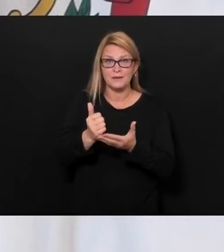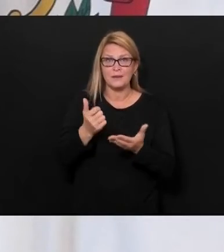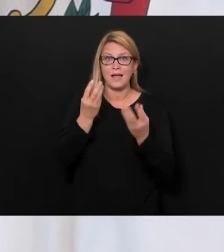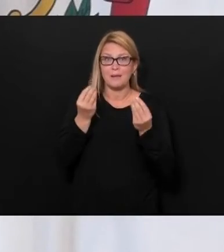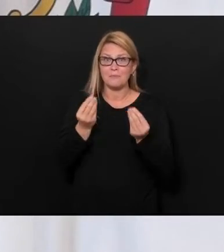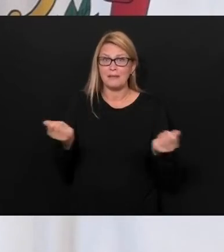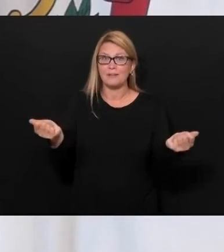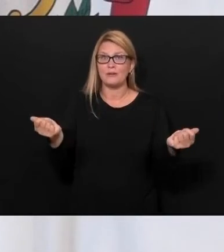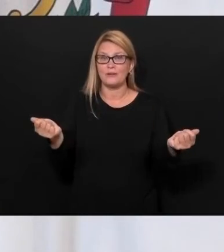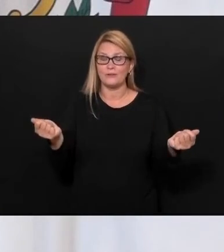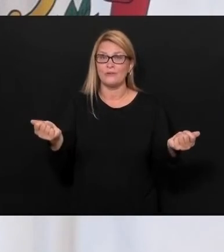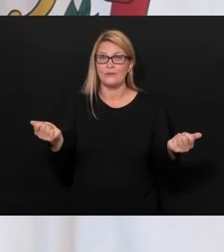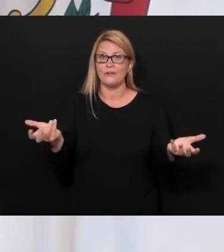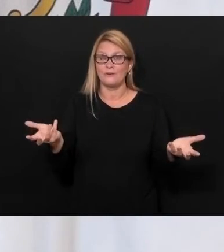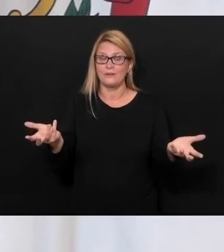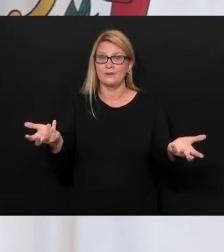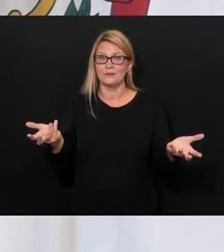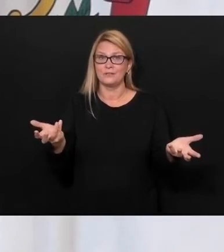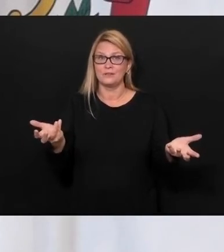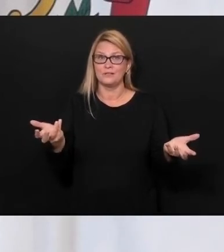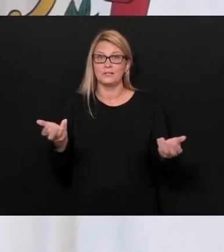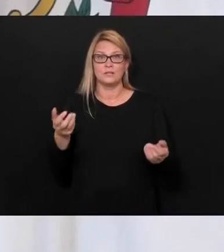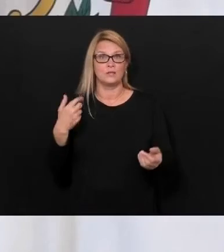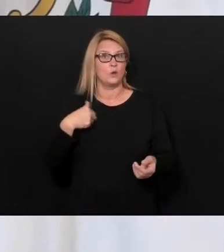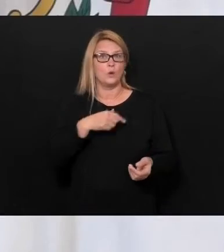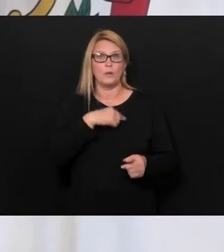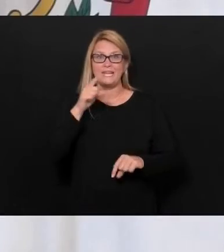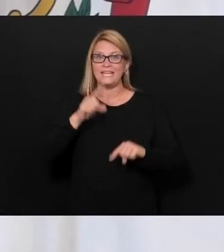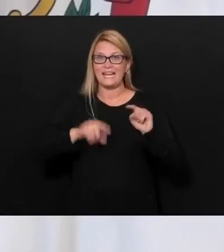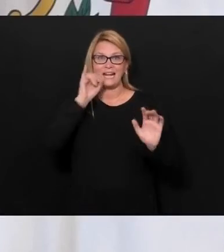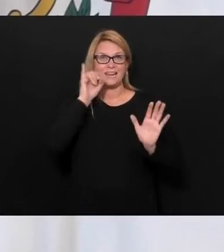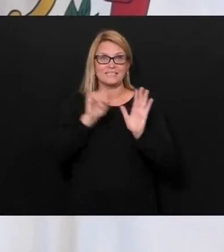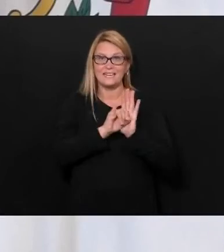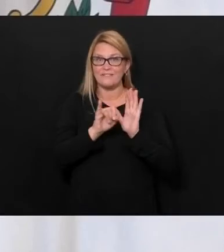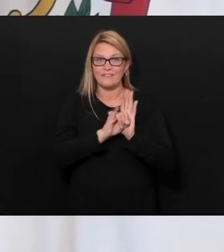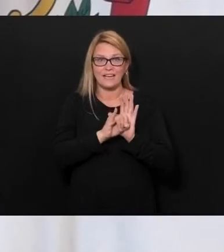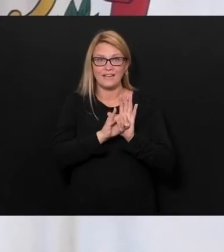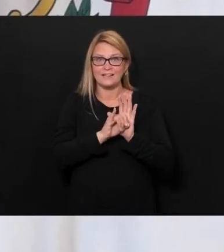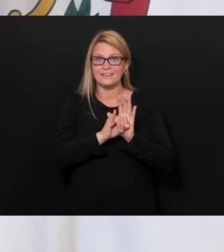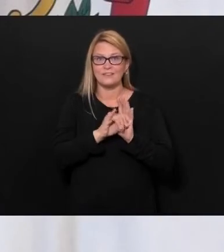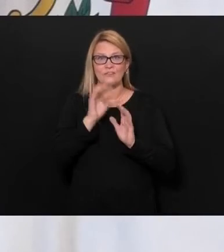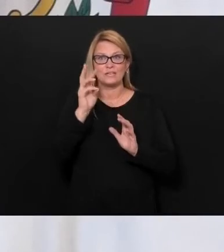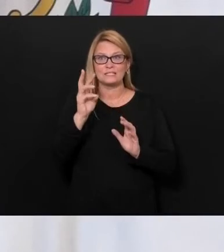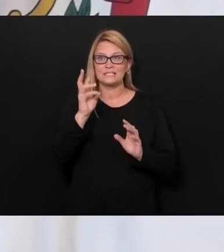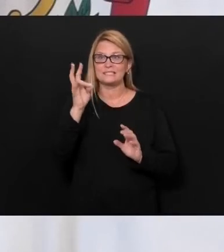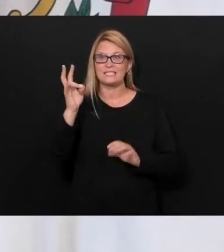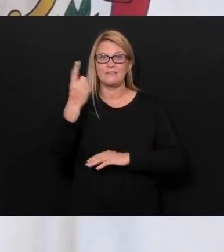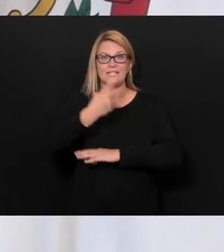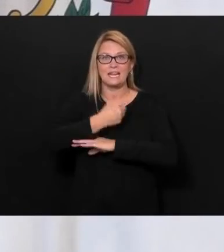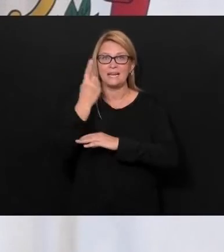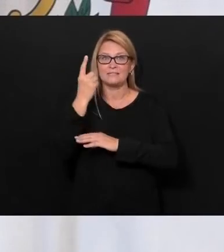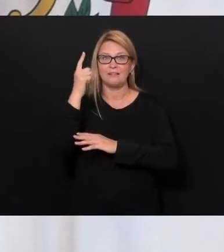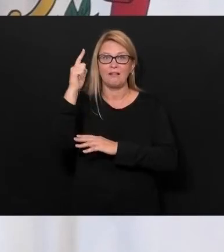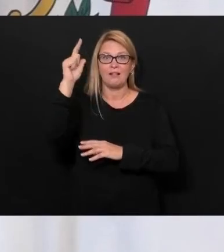try awful hard to. If we don't identify this for 6 or 7 days,